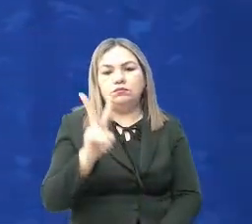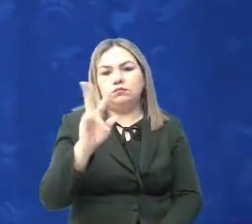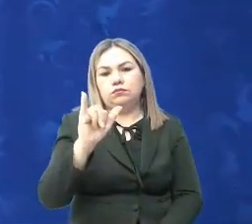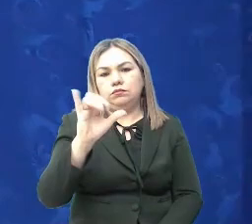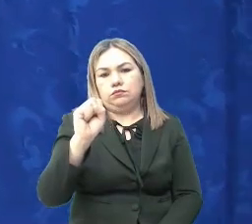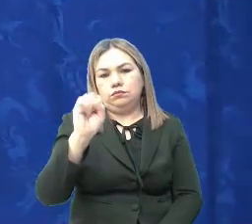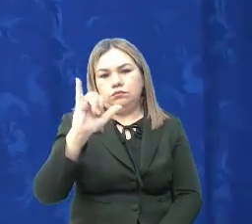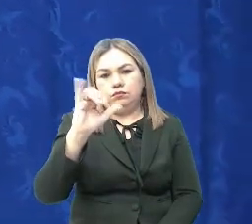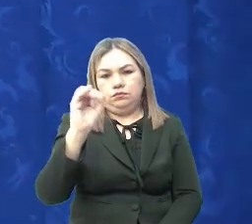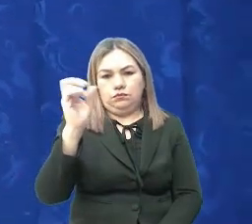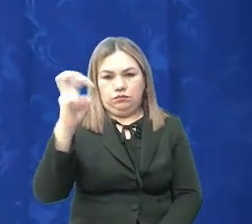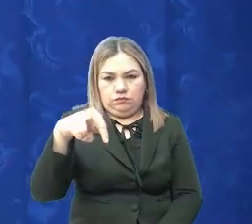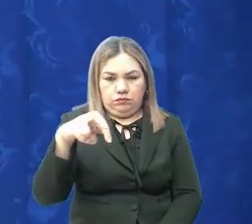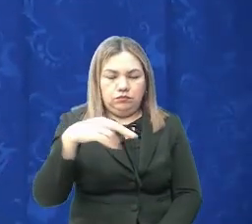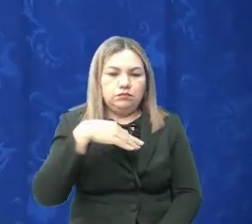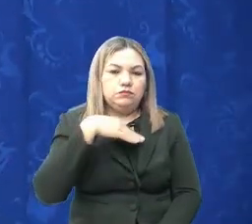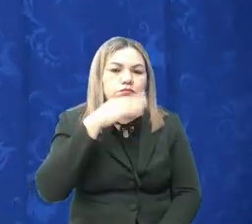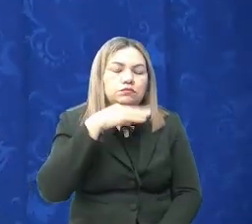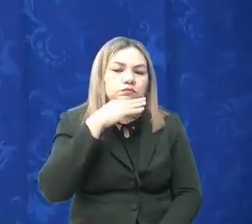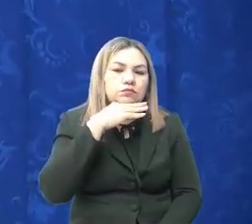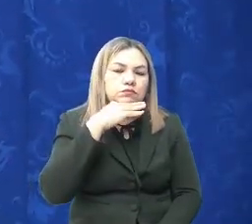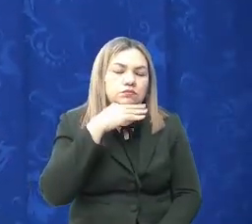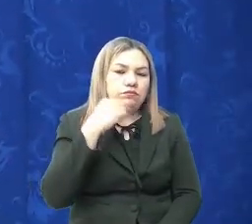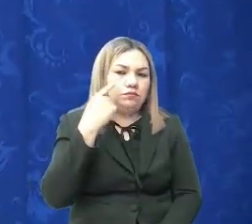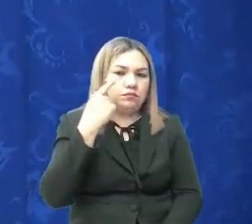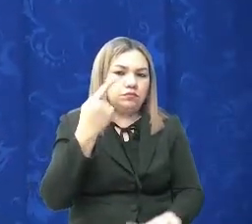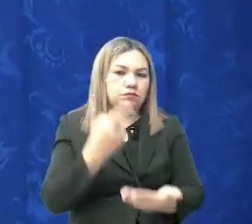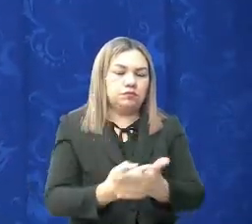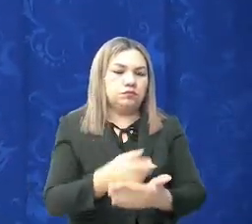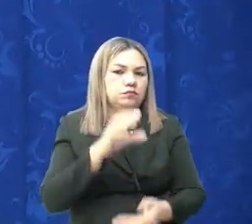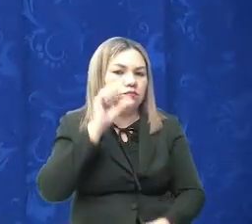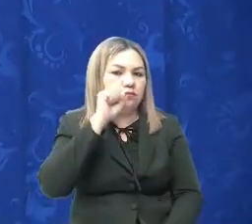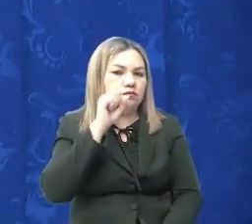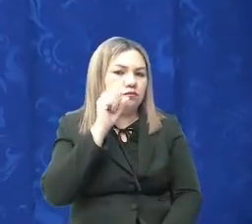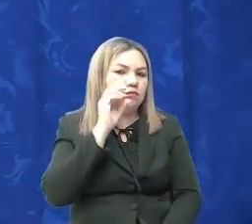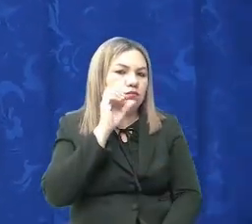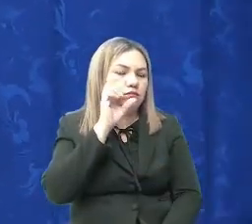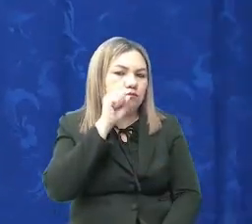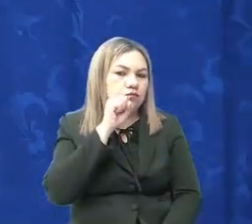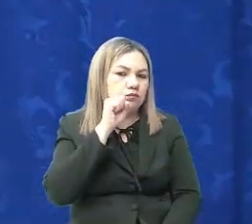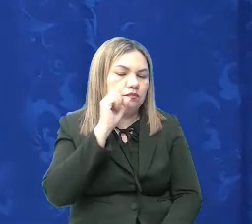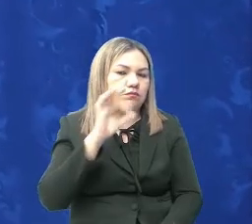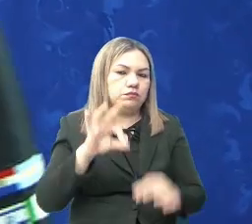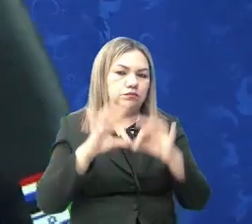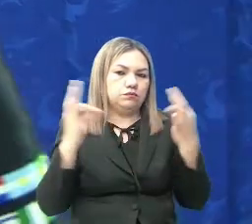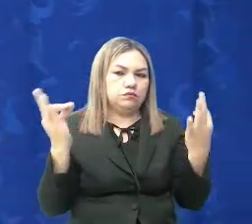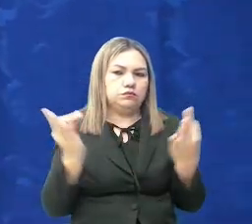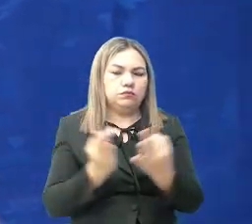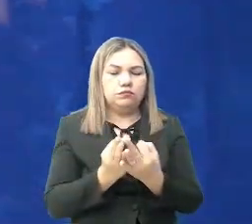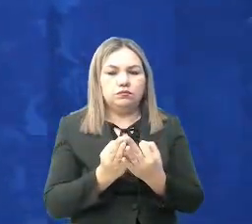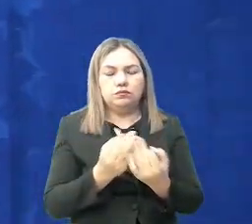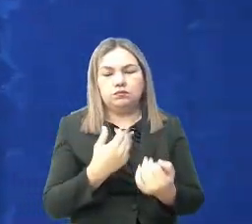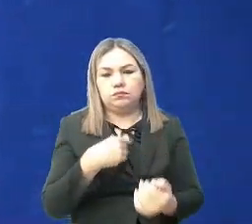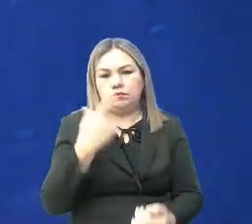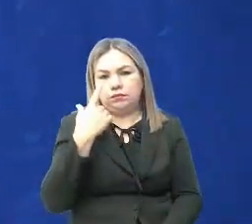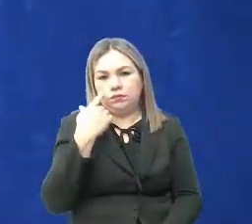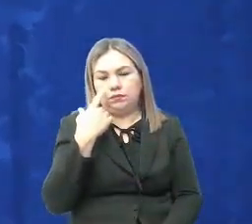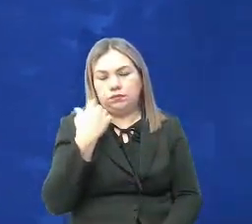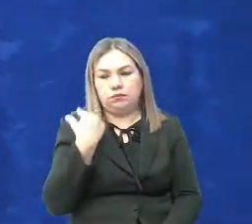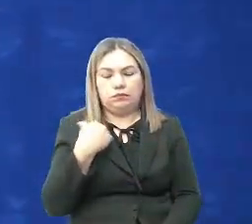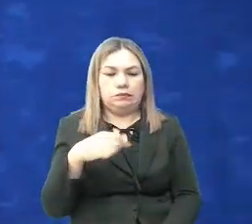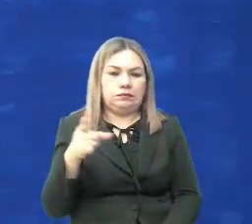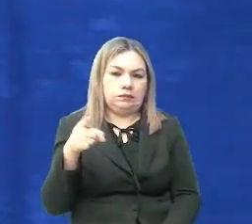Today the Lord showed me in a vision. There's not got many people that are. There's a man, a father